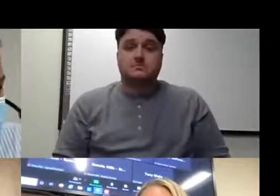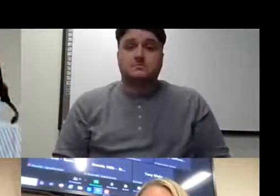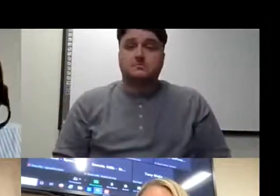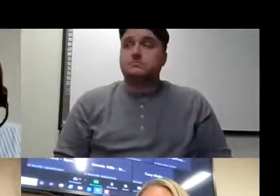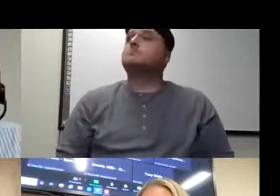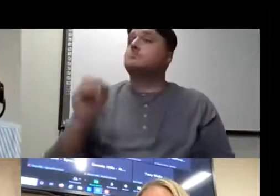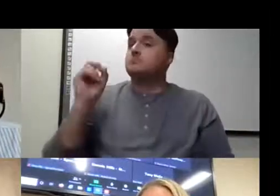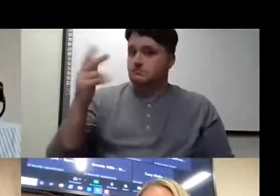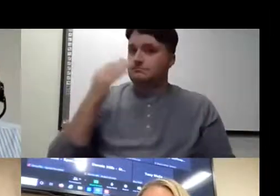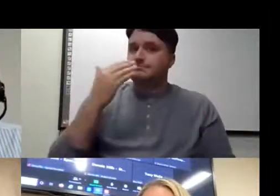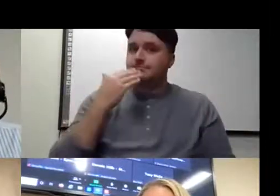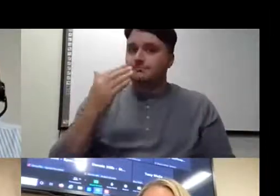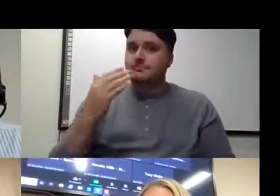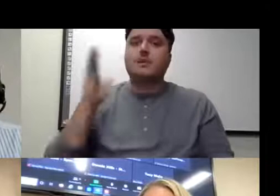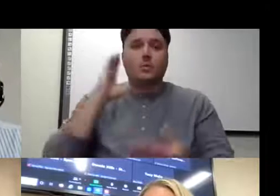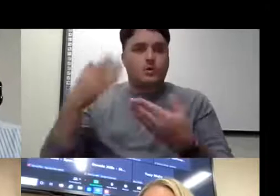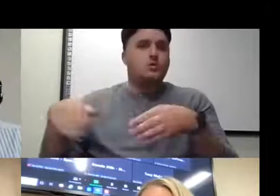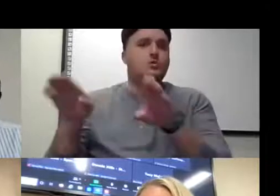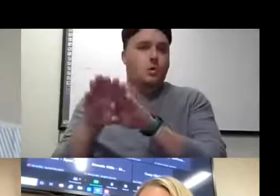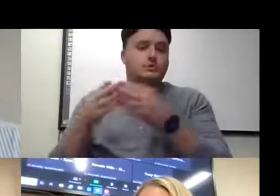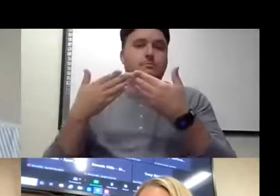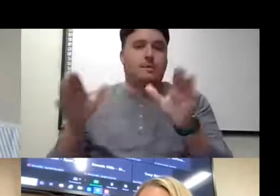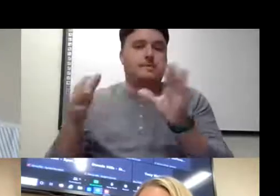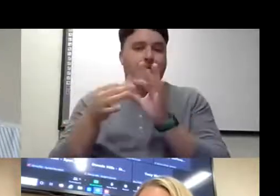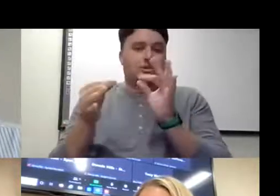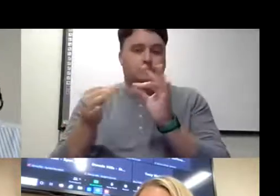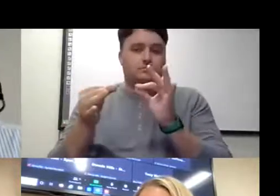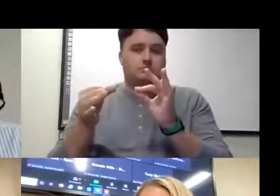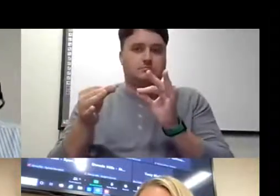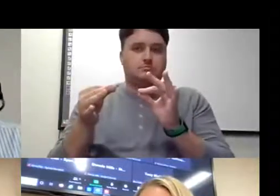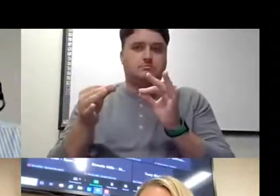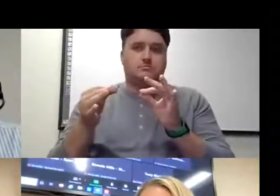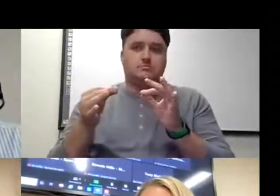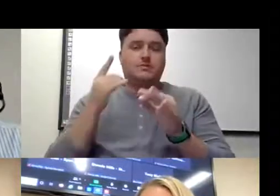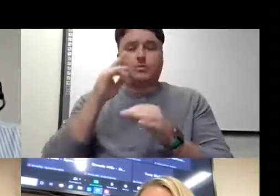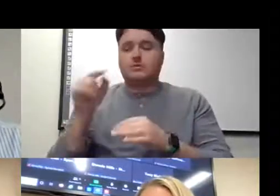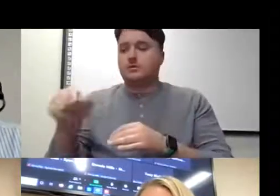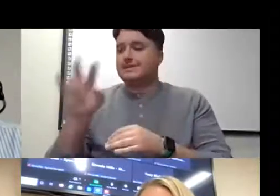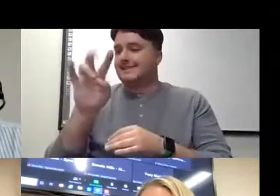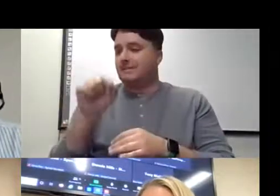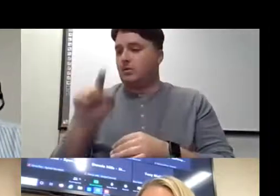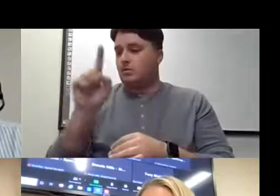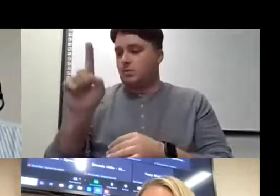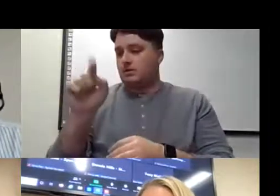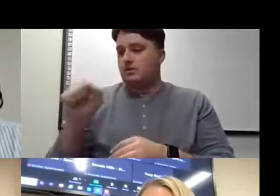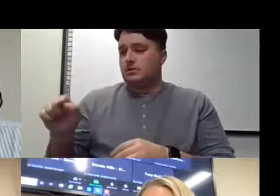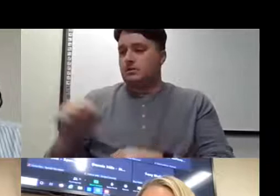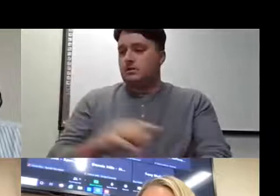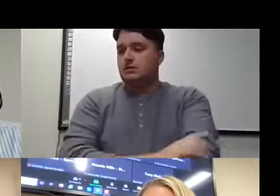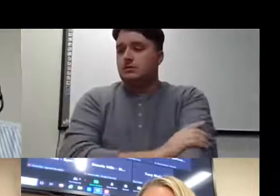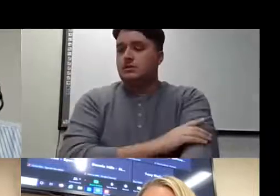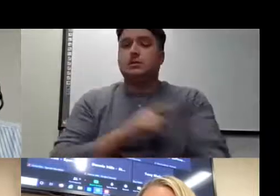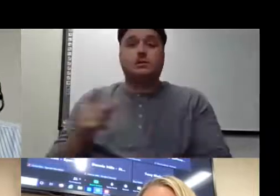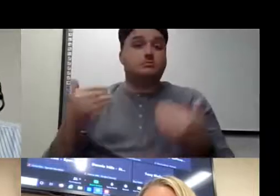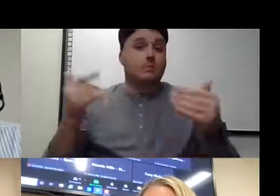Great, thank you. I'm going to officially close the public hearing and public comment period for item 7.1. This is up for a vote.